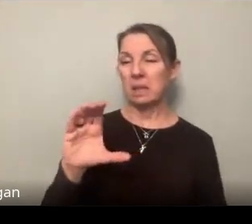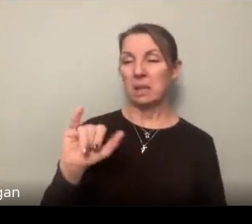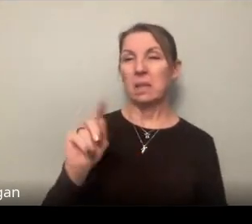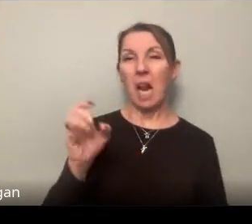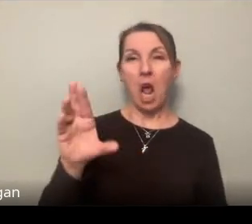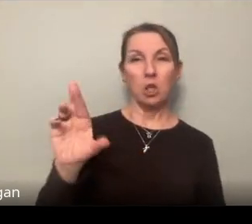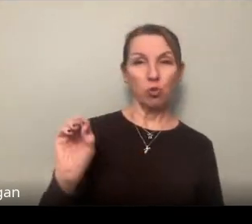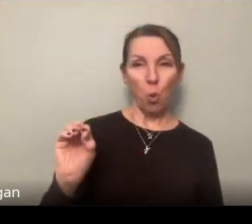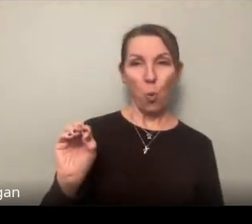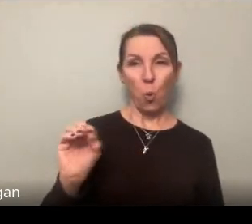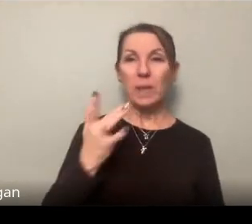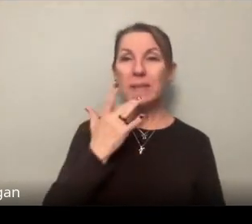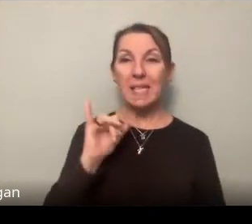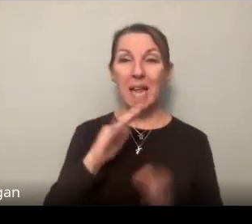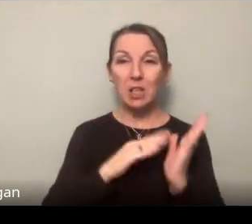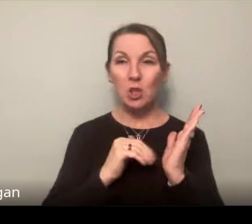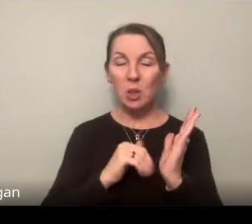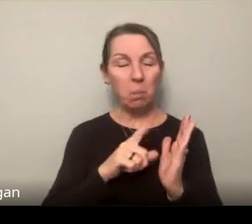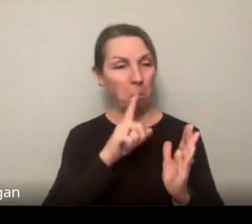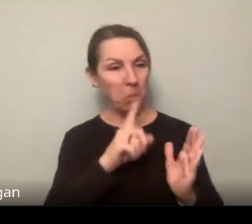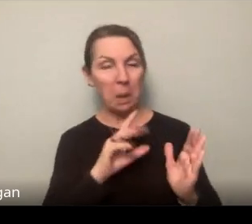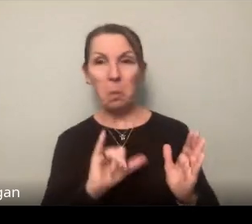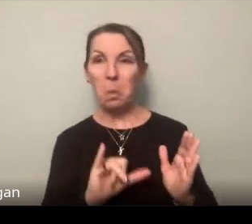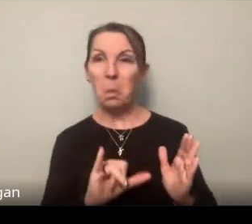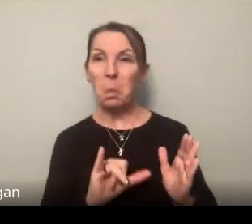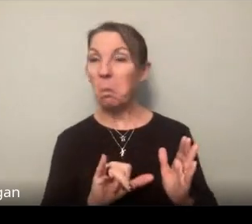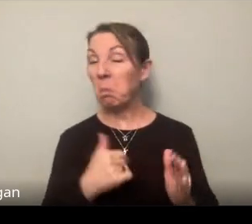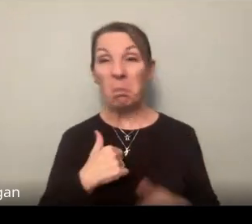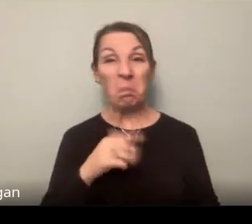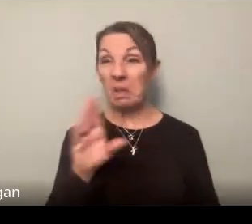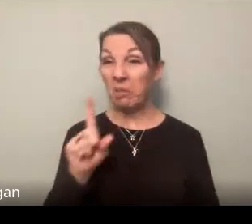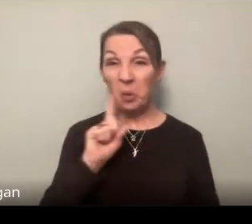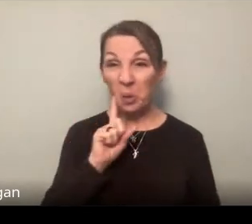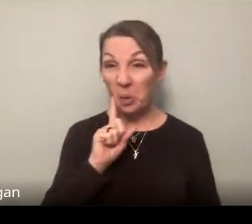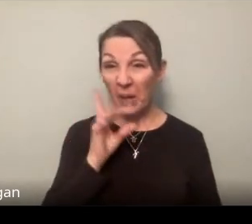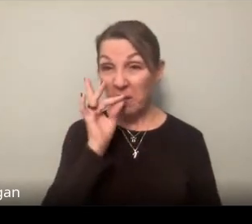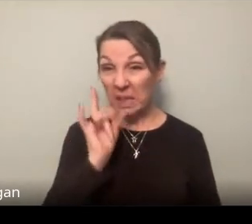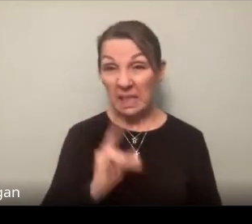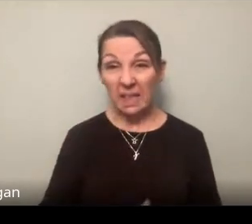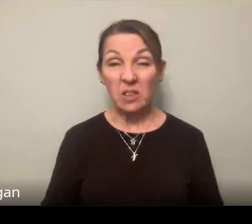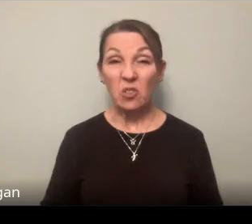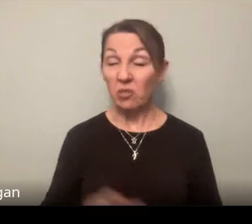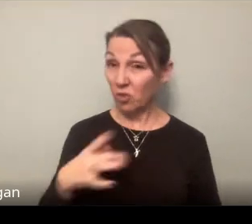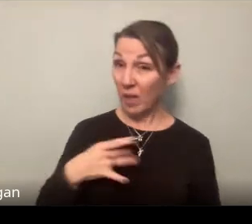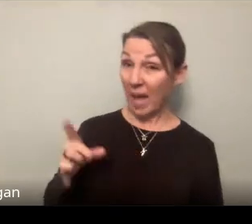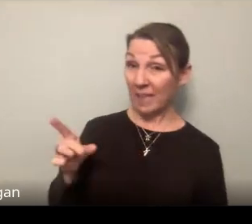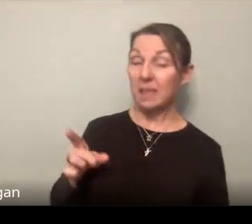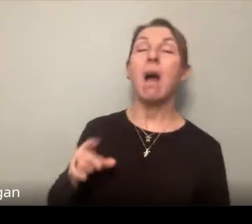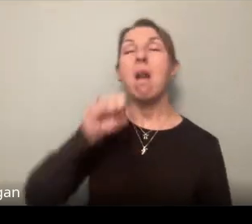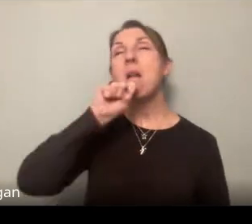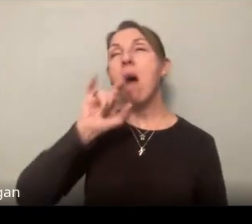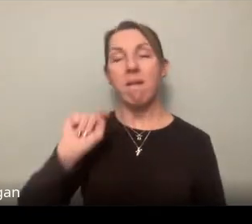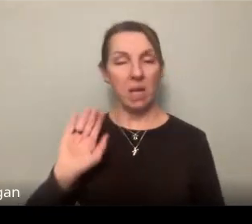soap. Really? Really? Ooh, Yep. Excuse me. It's so good to me. Do you like it? I love